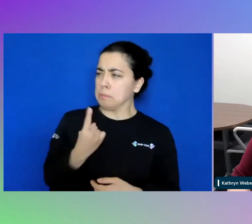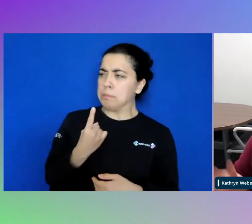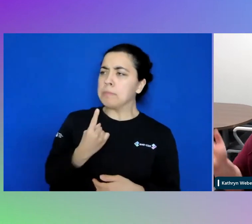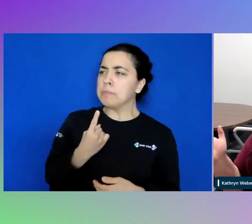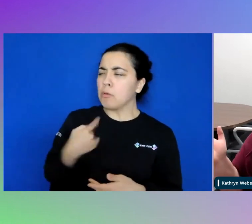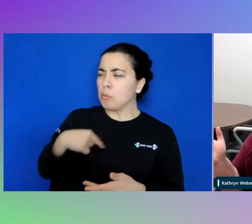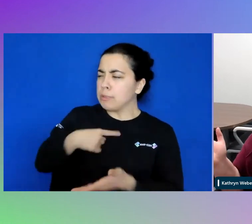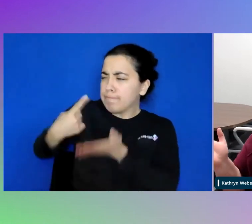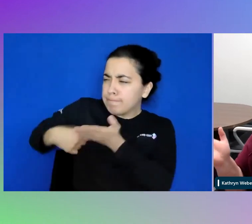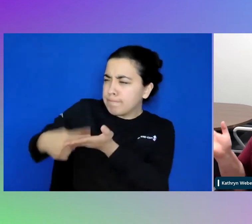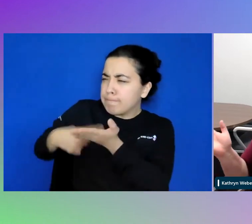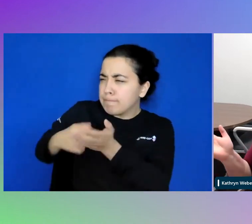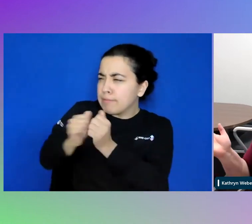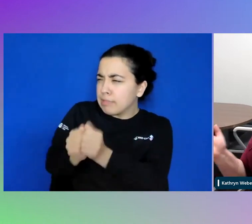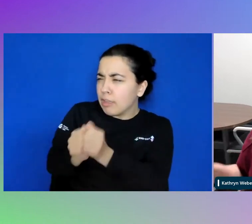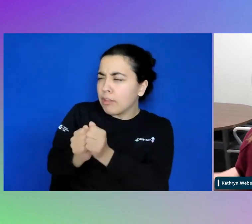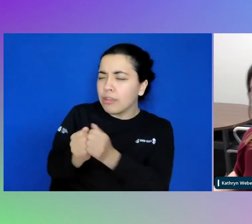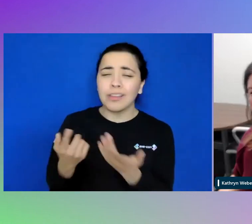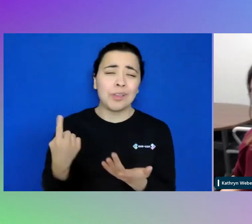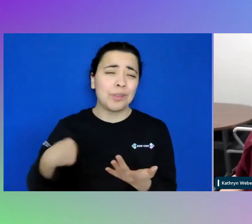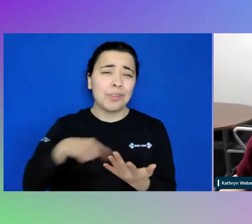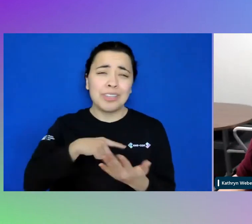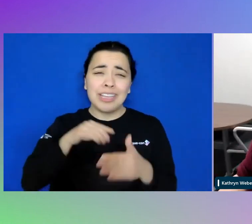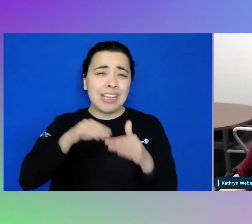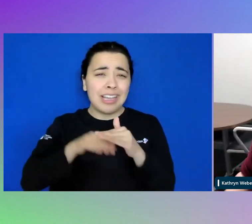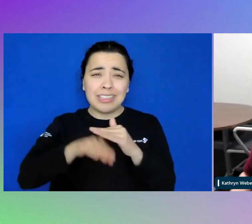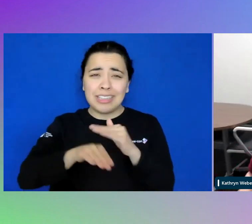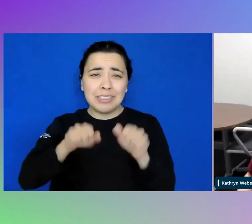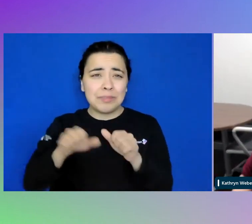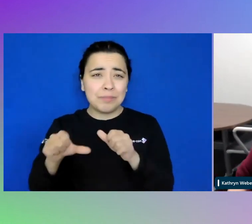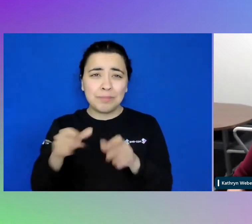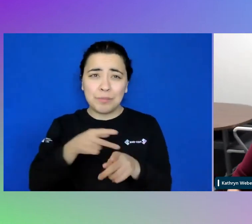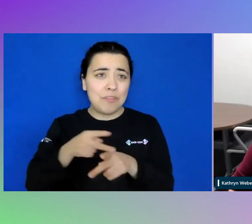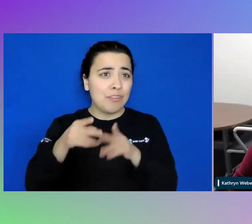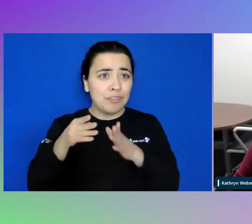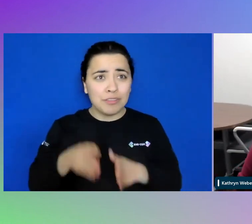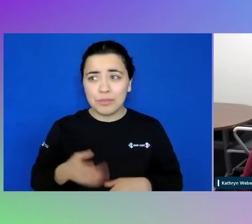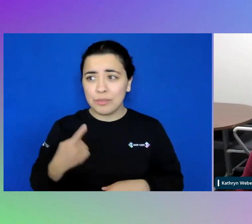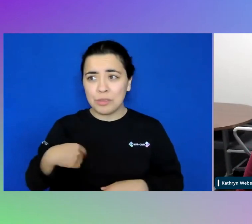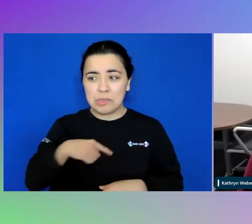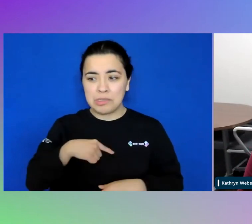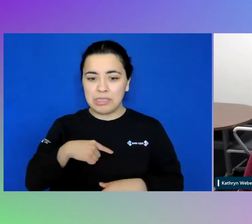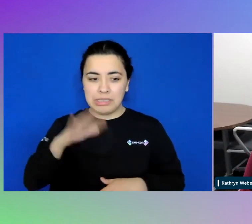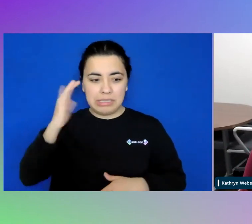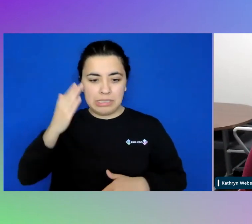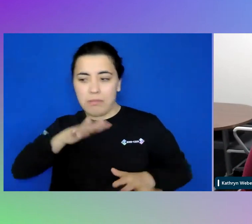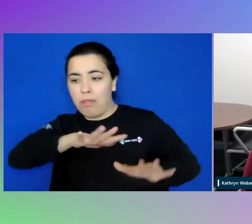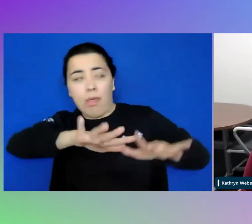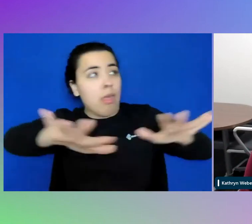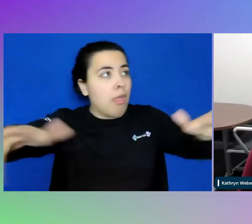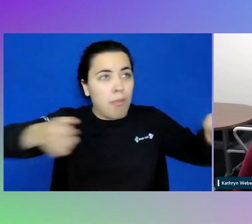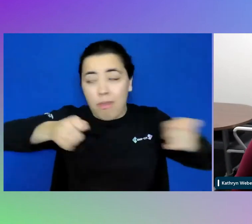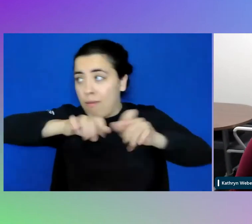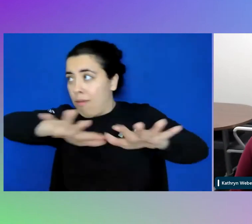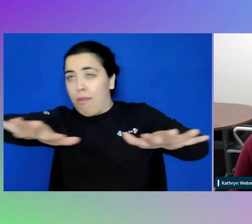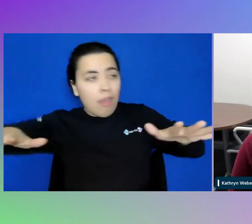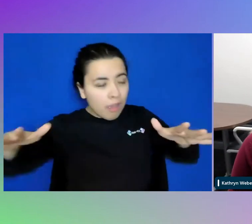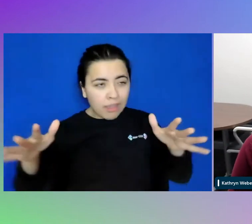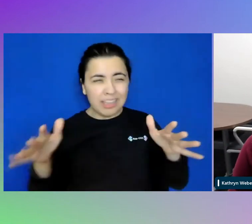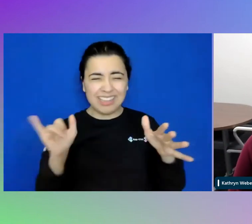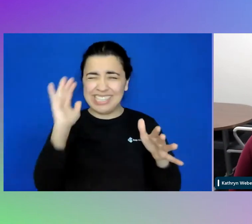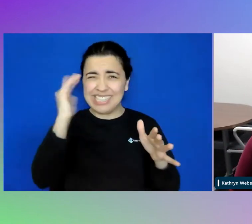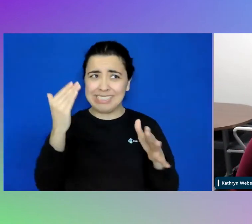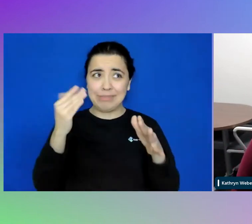We are always spread too thin as accessibility professionals, right? That seems to be a chronic problem